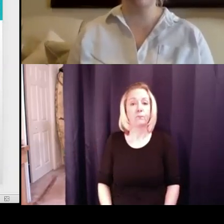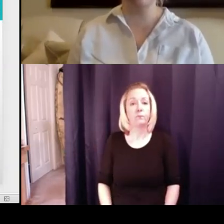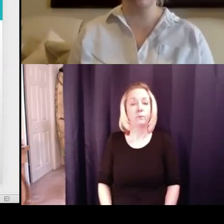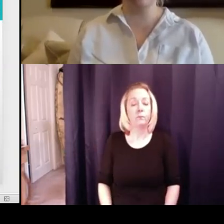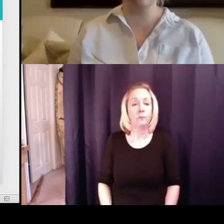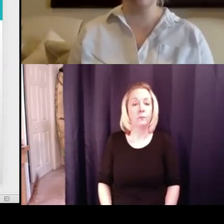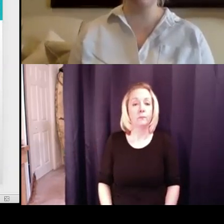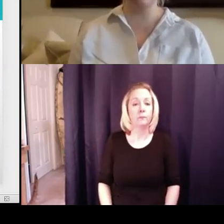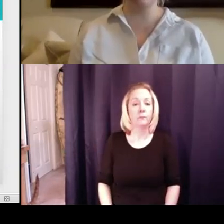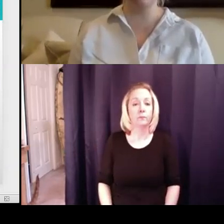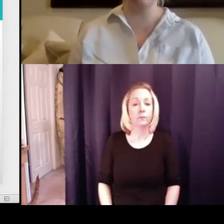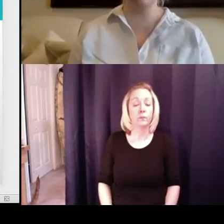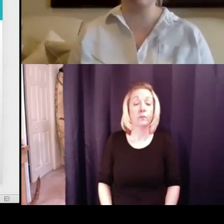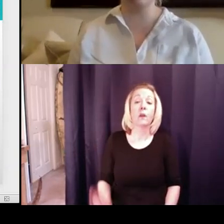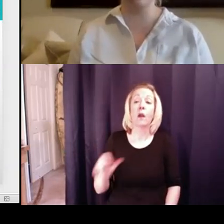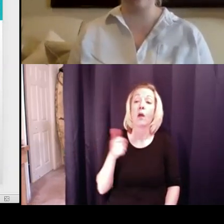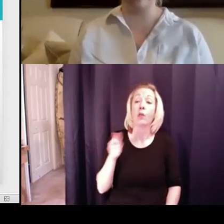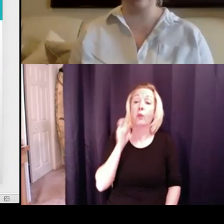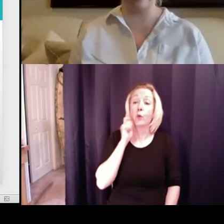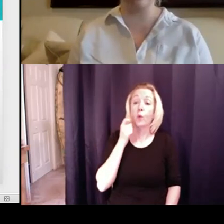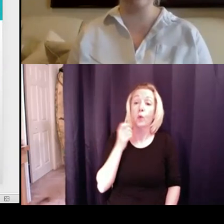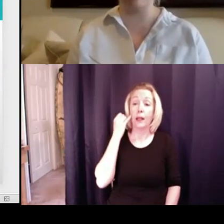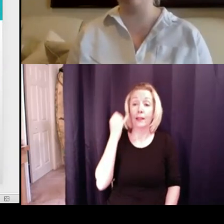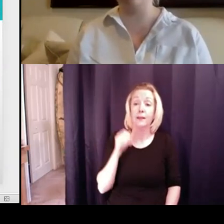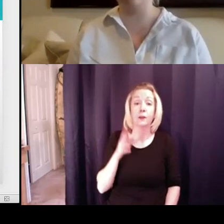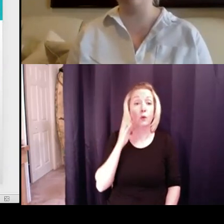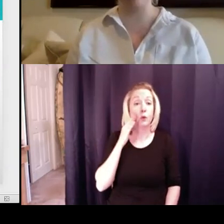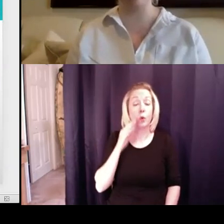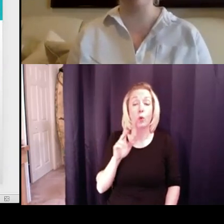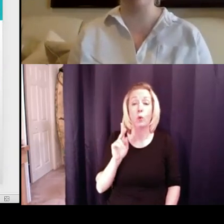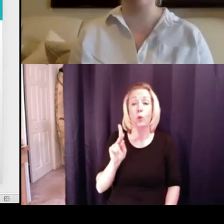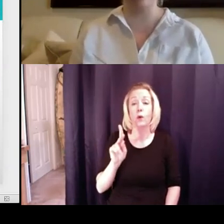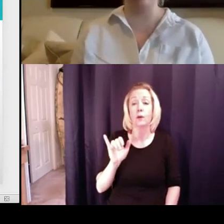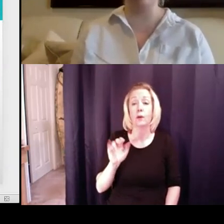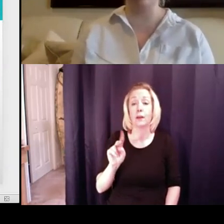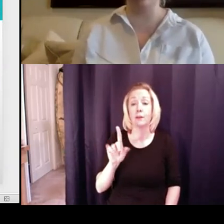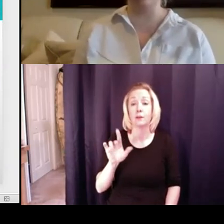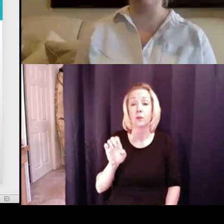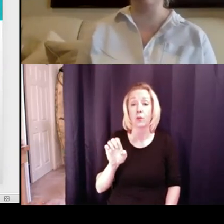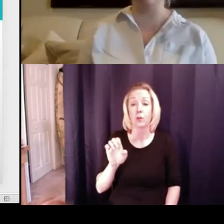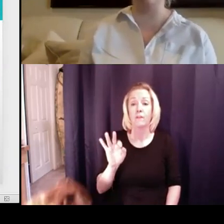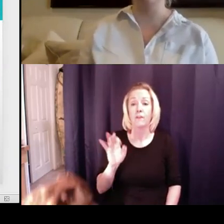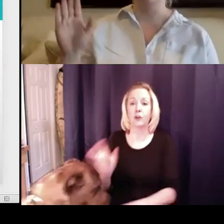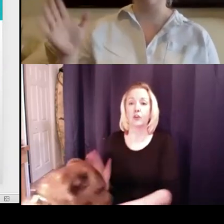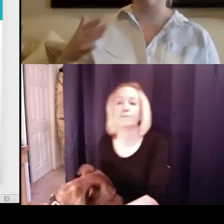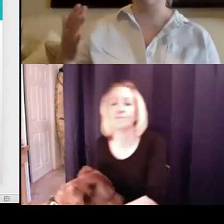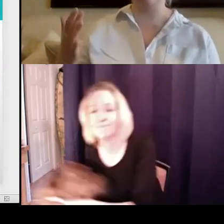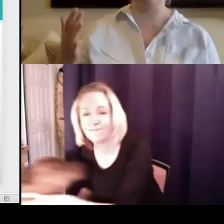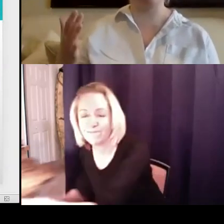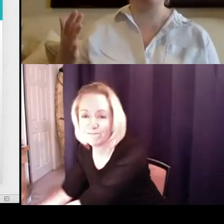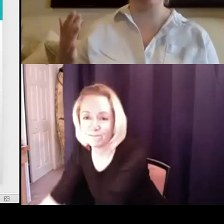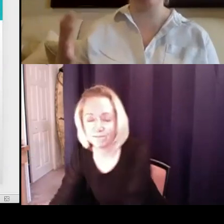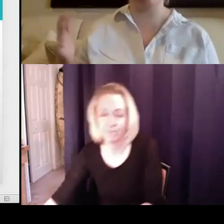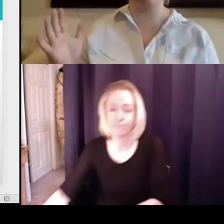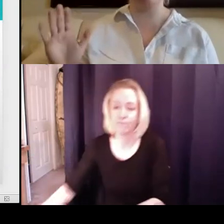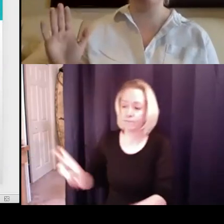Another nice feature, the Kindle Fire has special features to help children read. So they have different